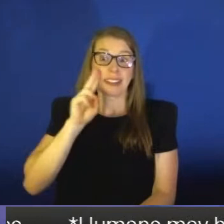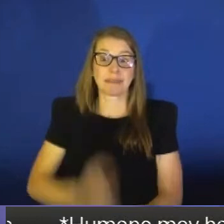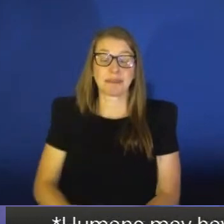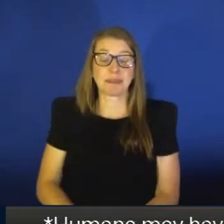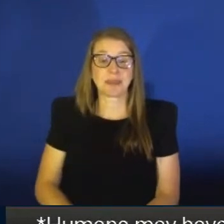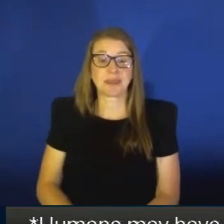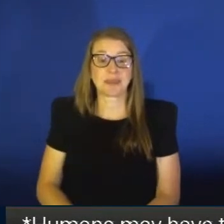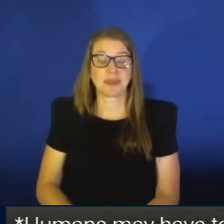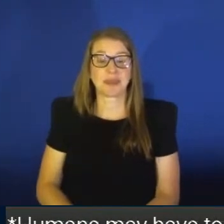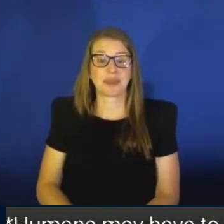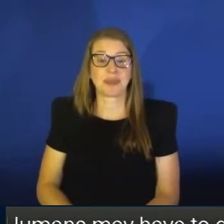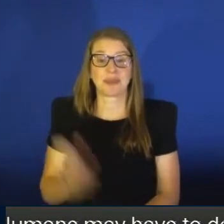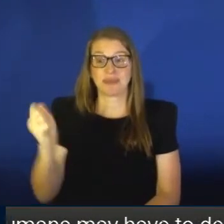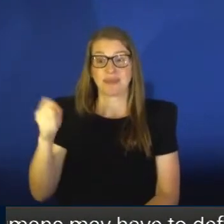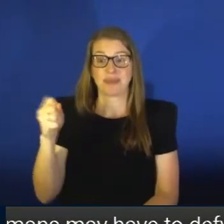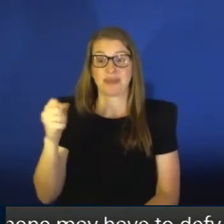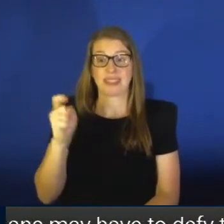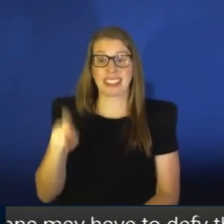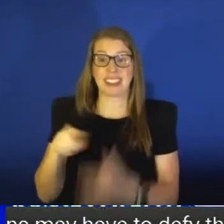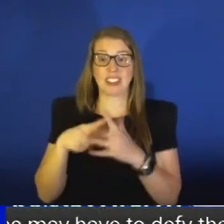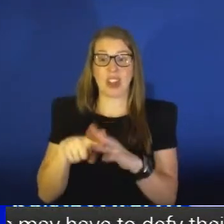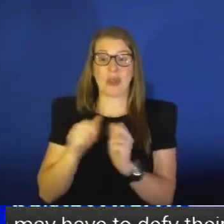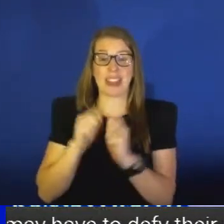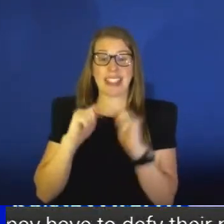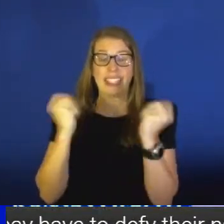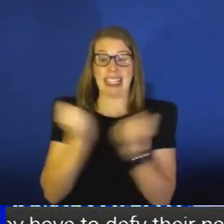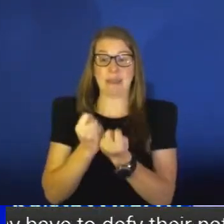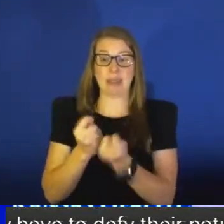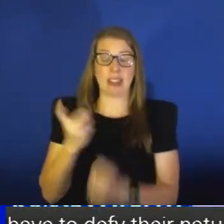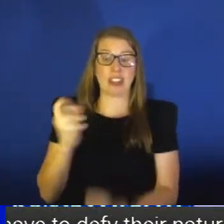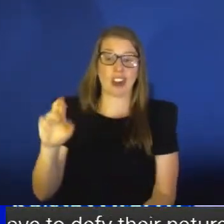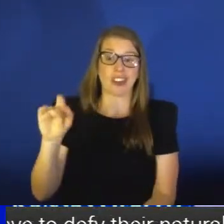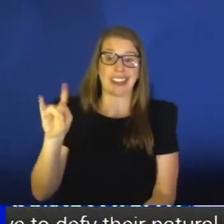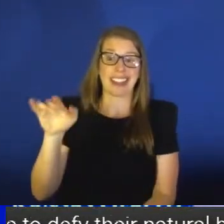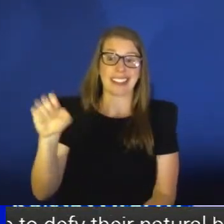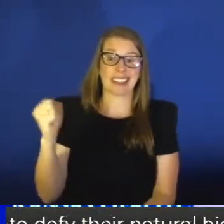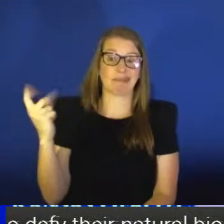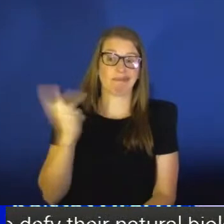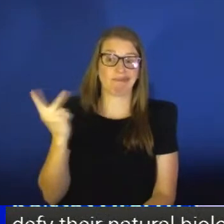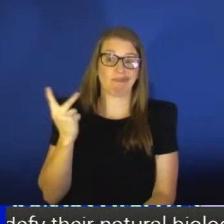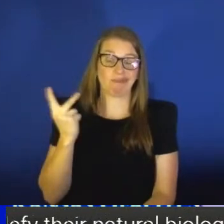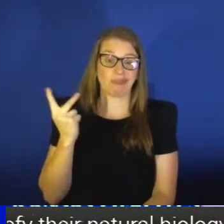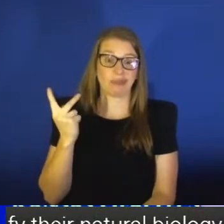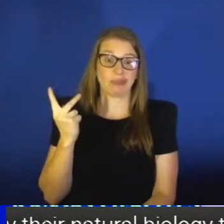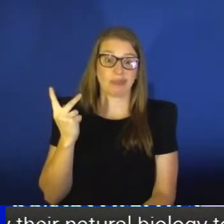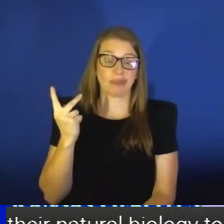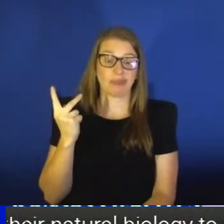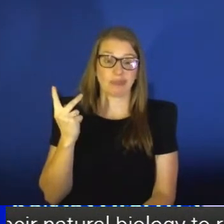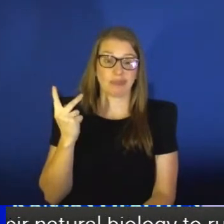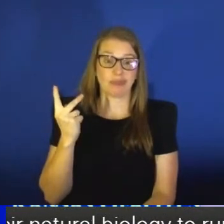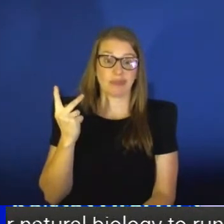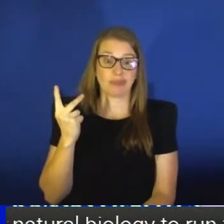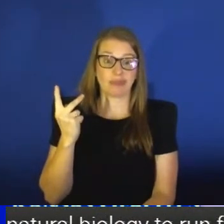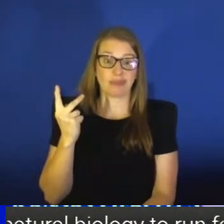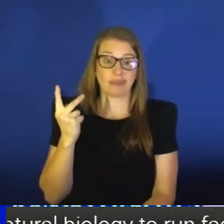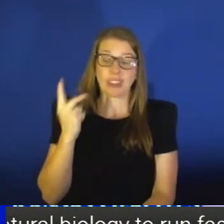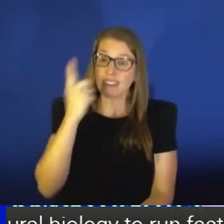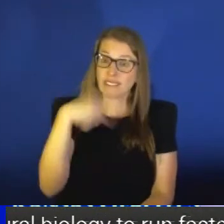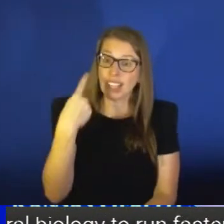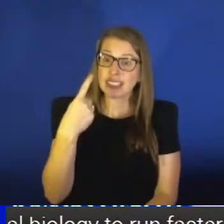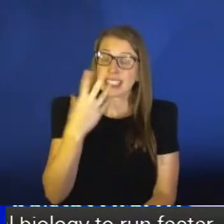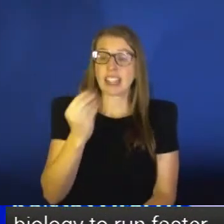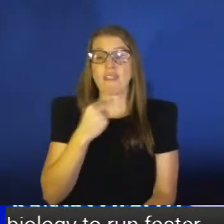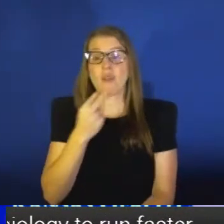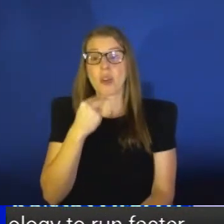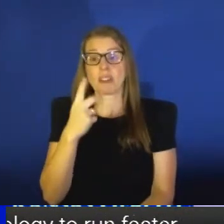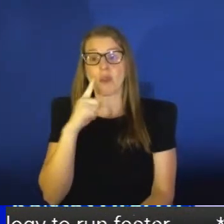think we need to start with the team, obviously. Dr. Stites and I have been a majority of a face and voice for the health system,